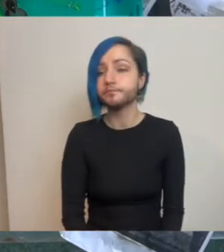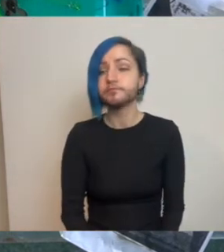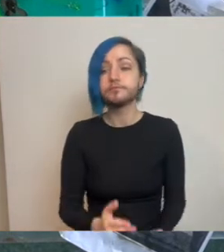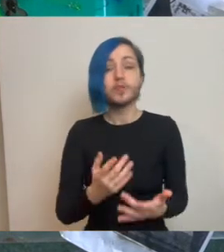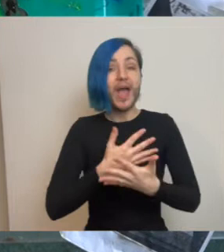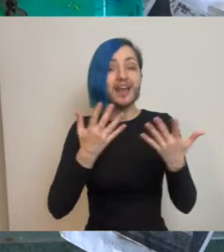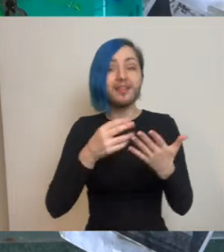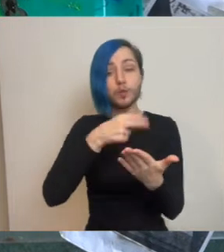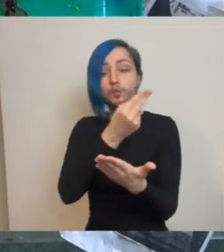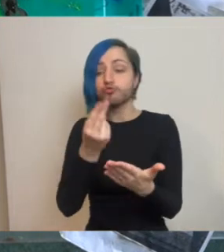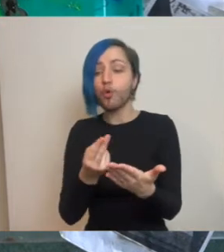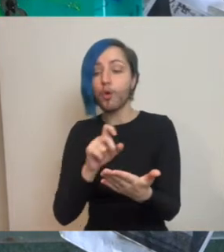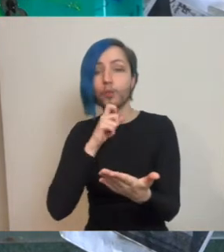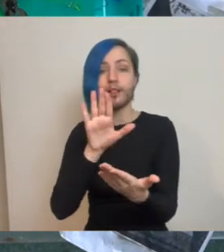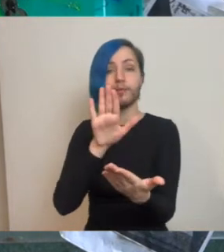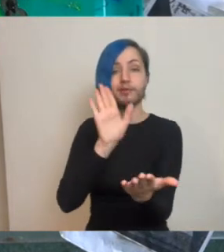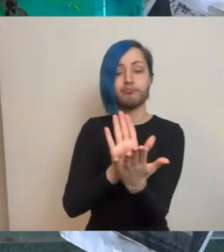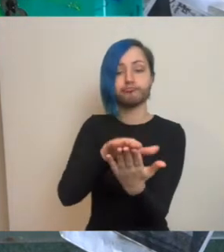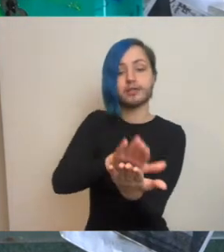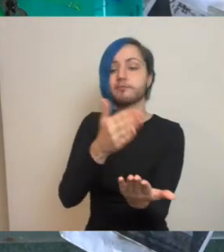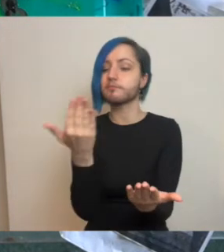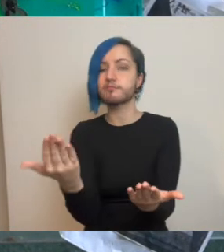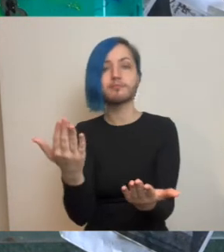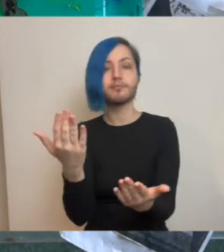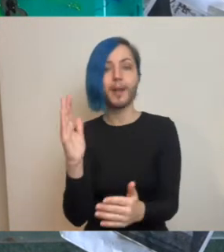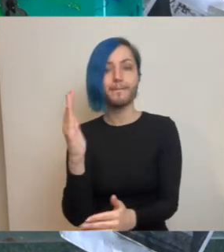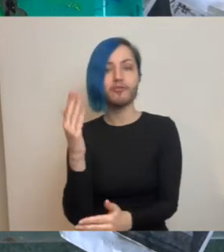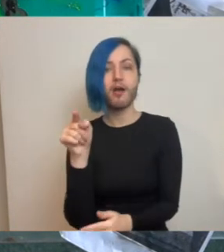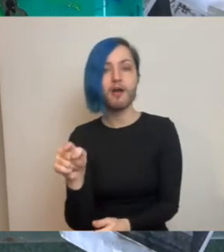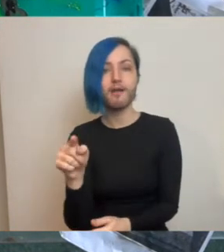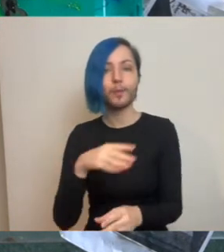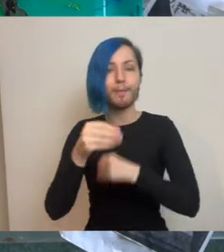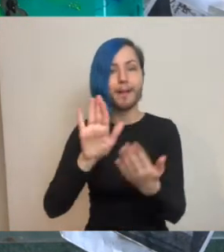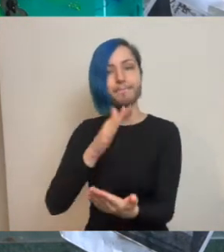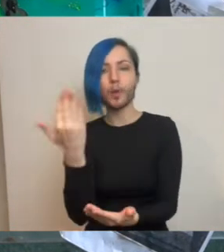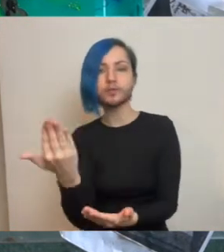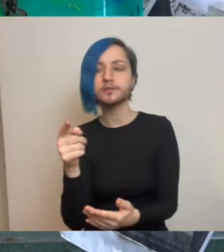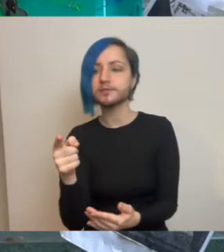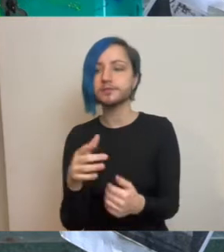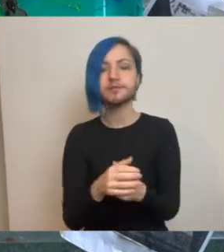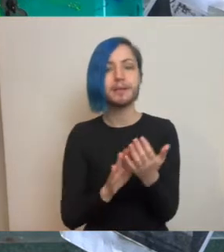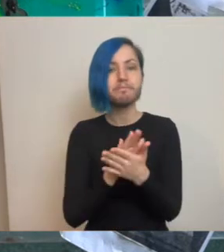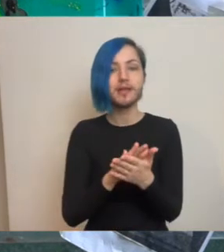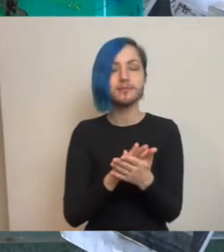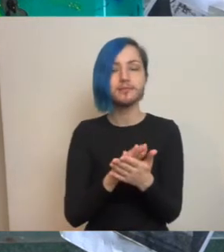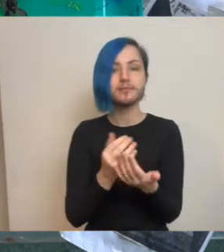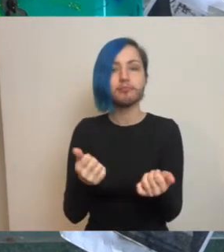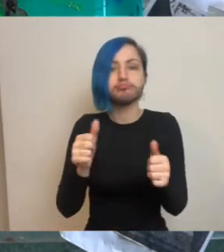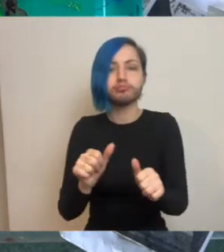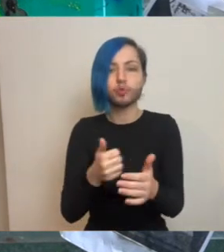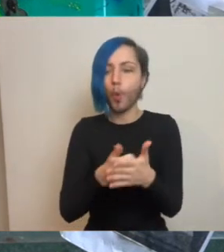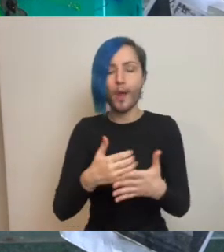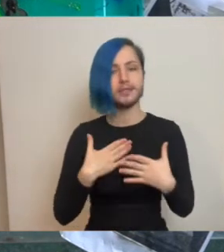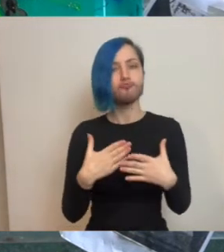image. When you actually put the paper on top, it'll come like backwards. So you're always going to be surprised, even if you are working